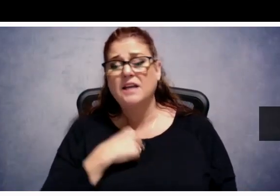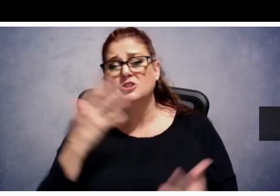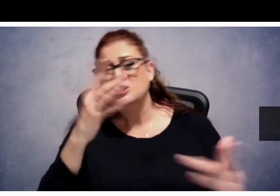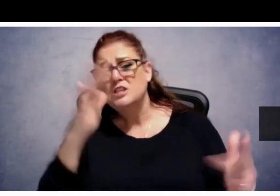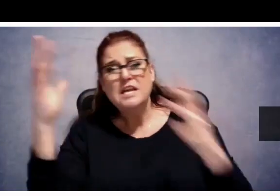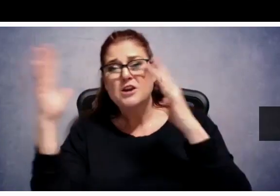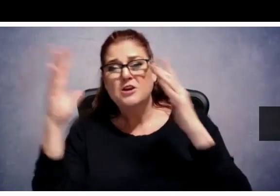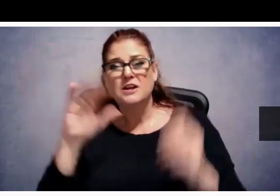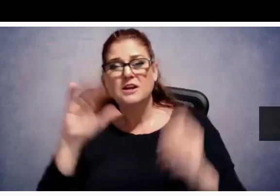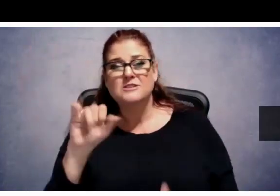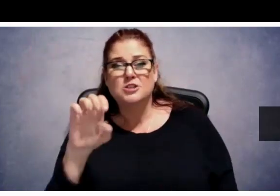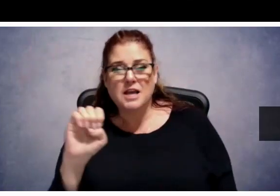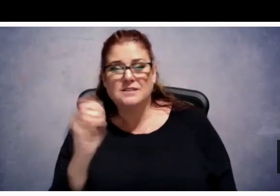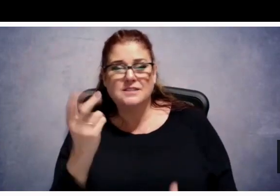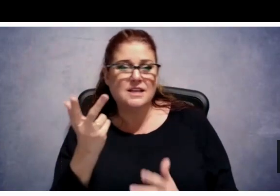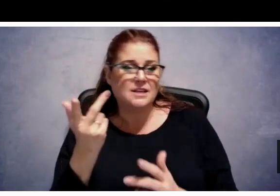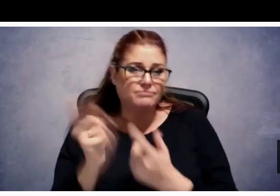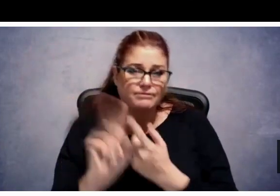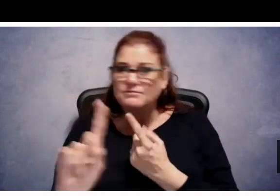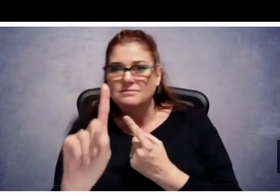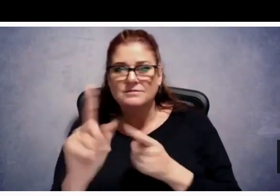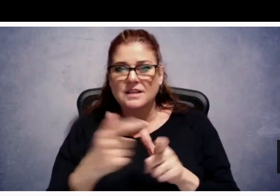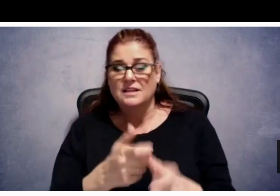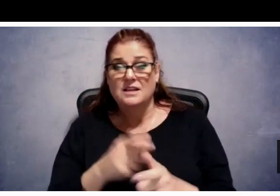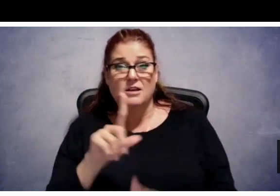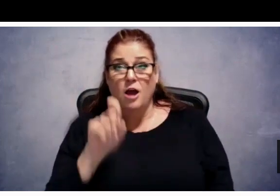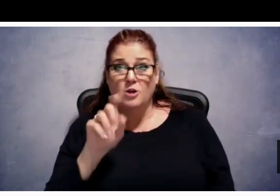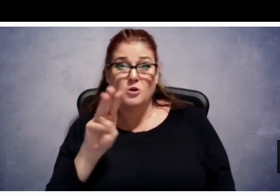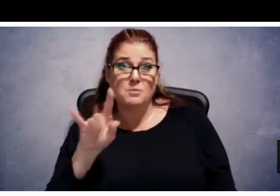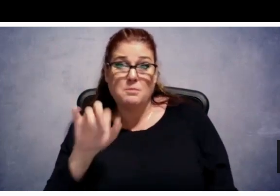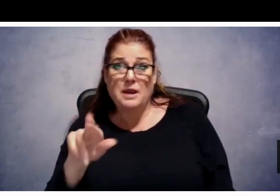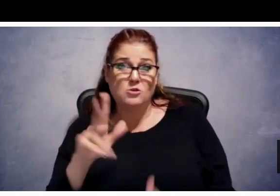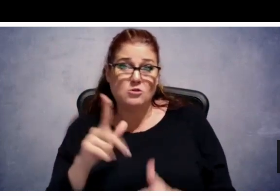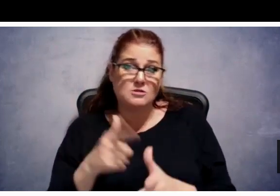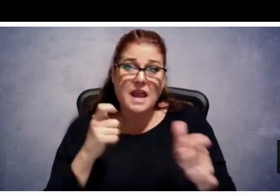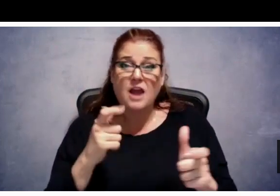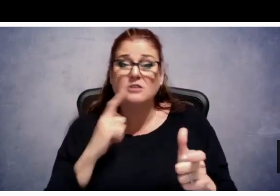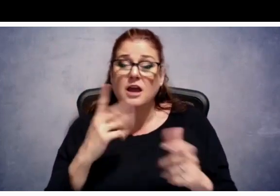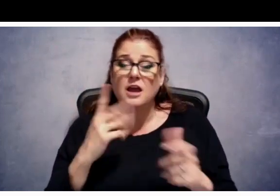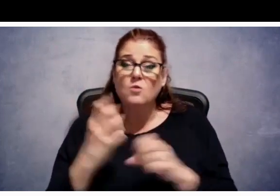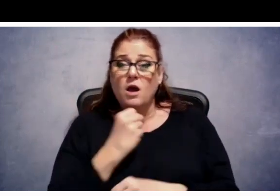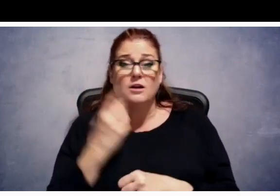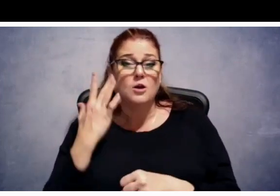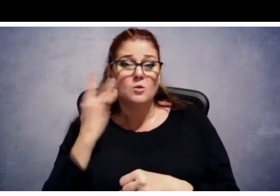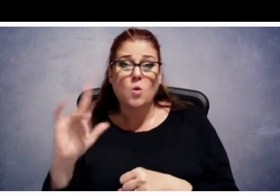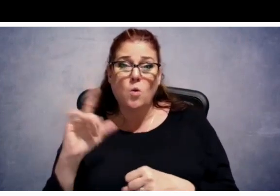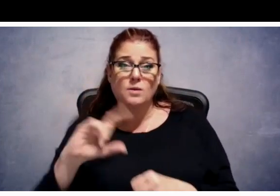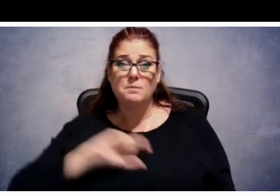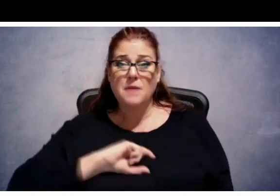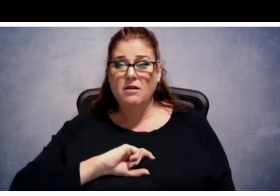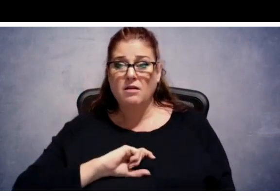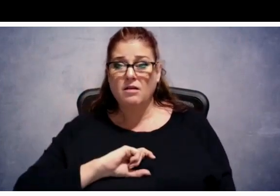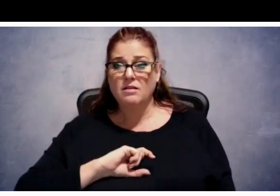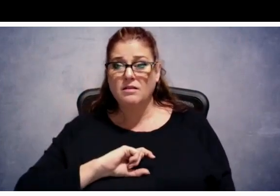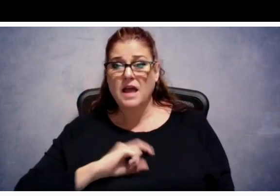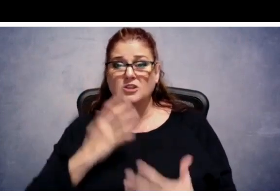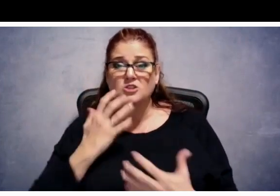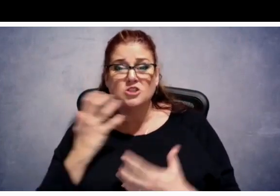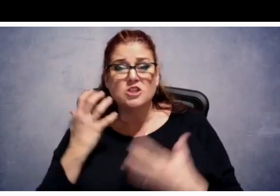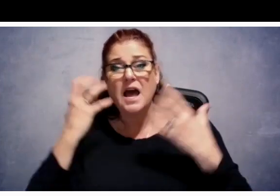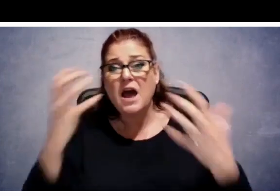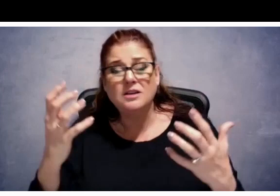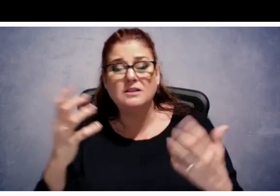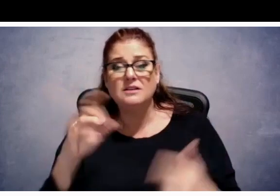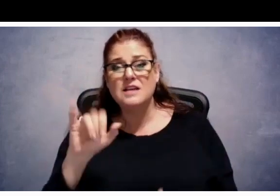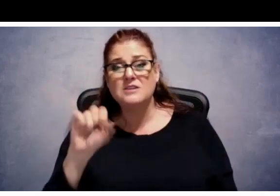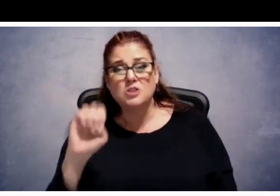as Jesse pulled away of the pack in the 100-meter dash and won a gold medal. I shouted as